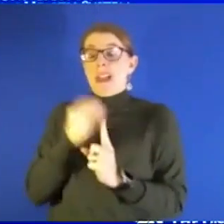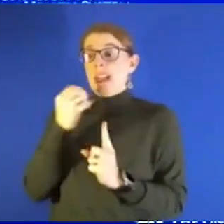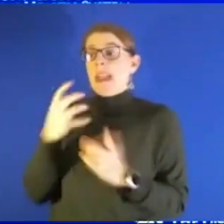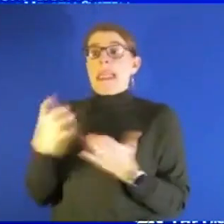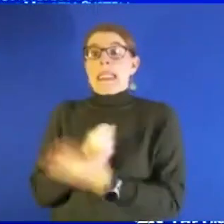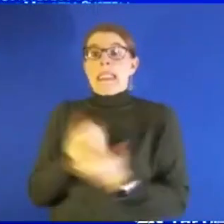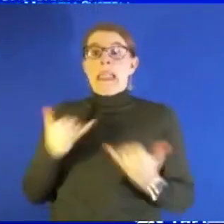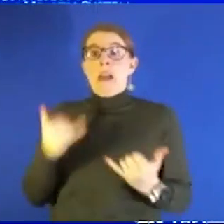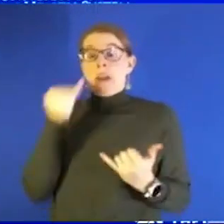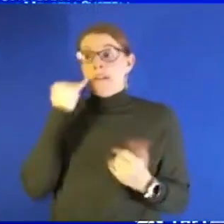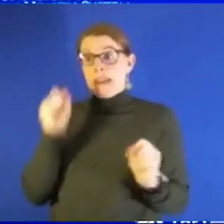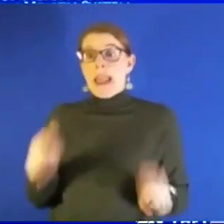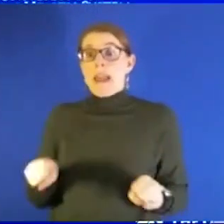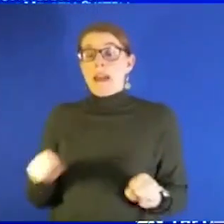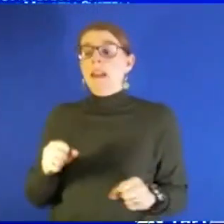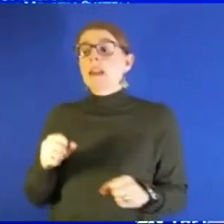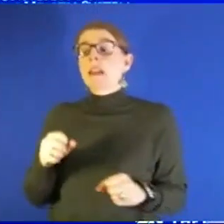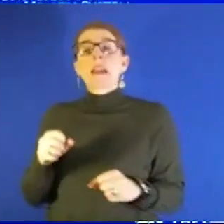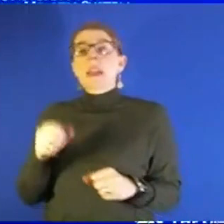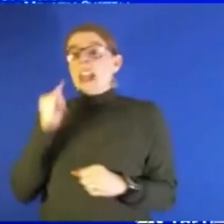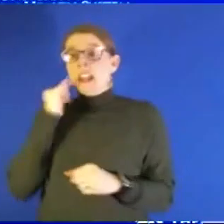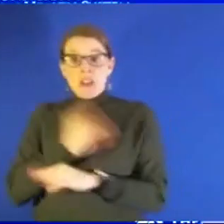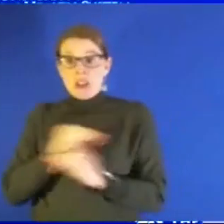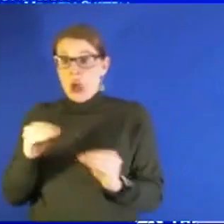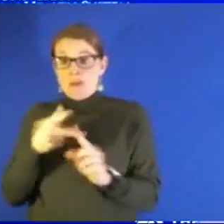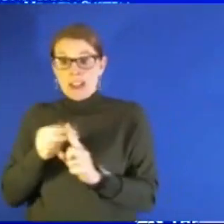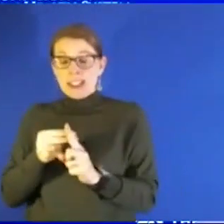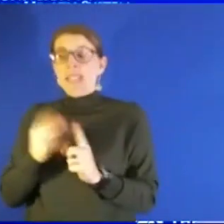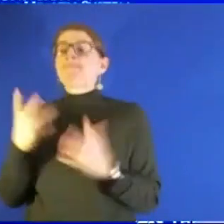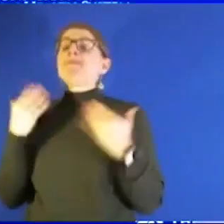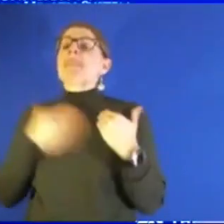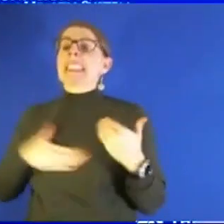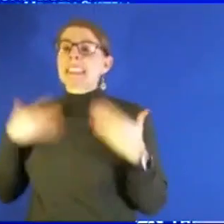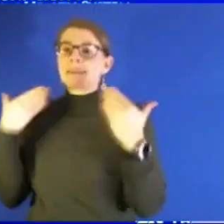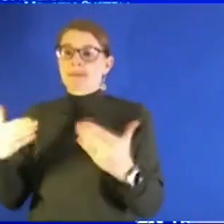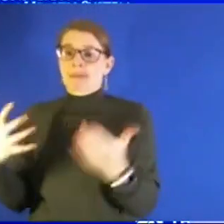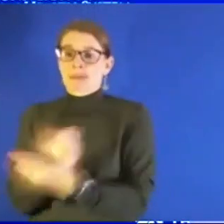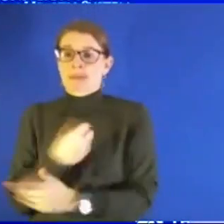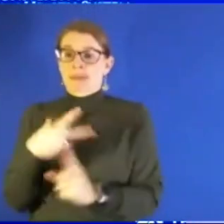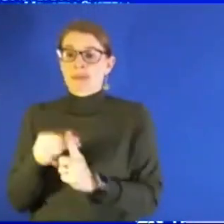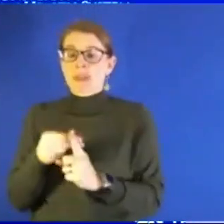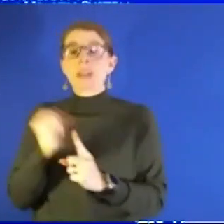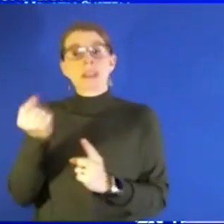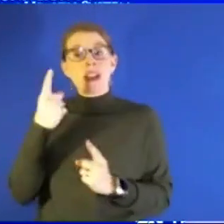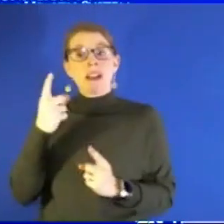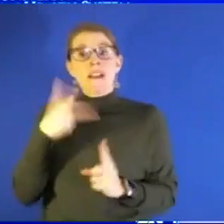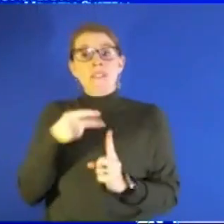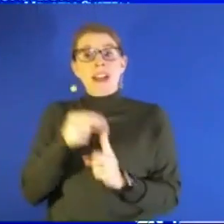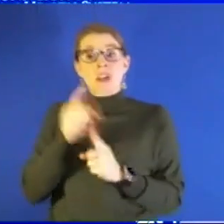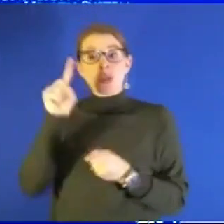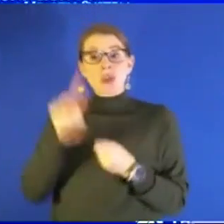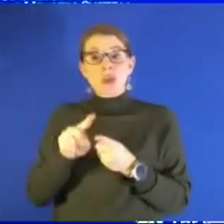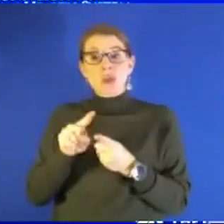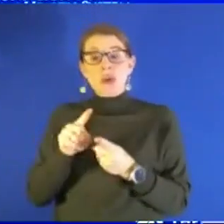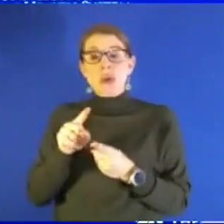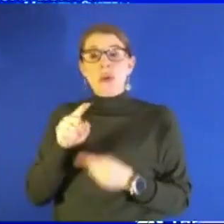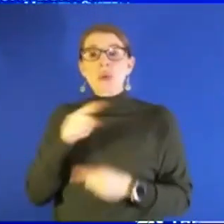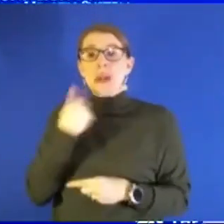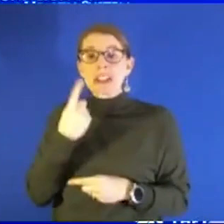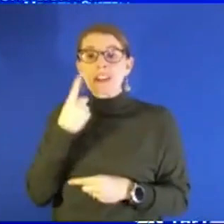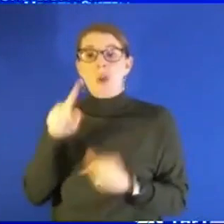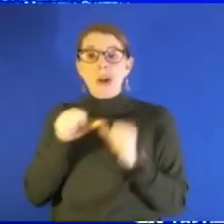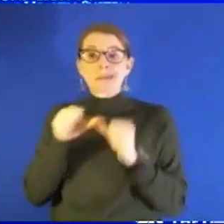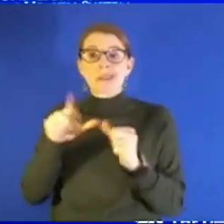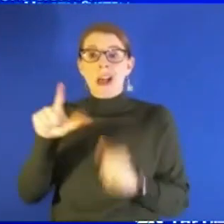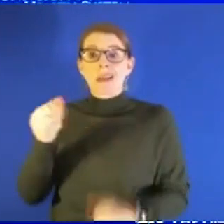please get vaccinated. There's more information coming out. We know that vaccination reduces the risk of long COVID. We now know also